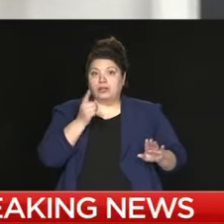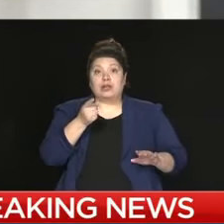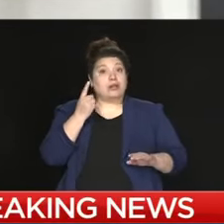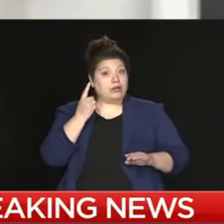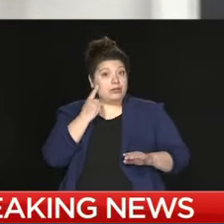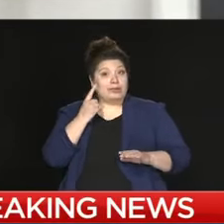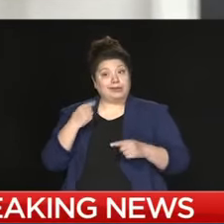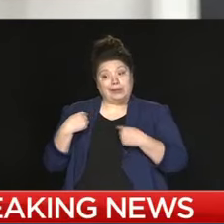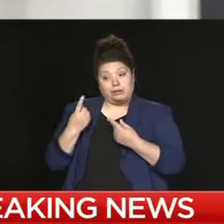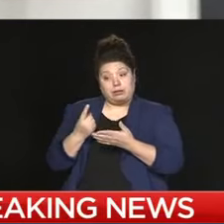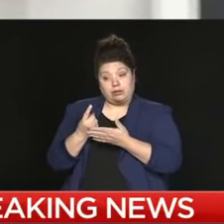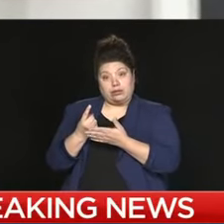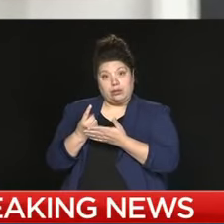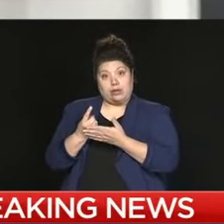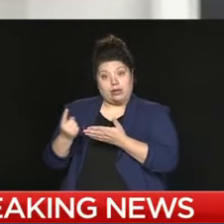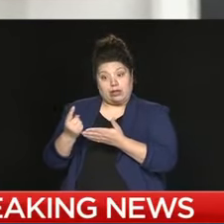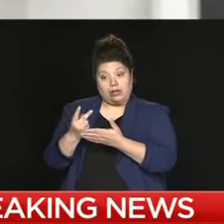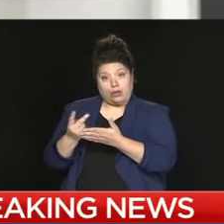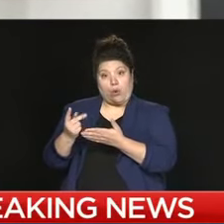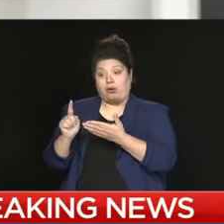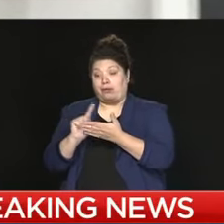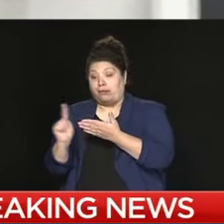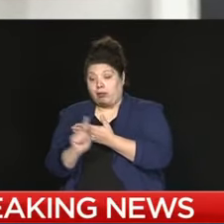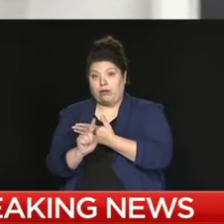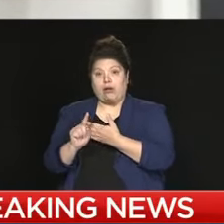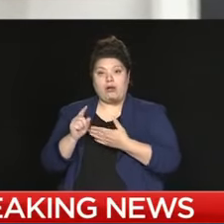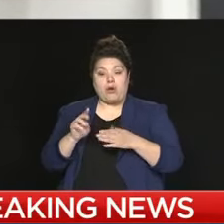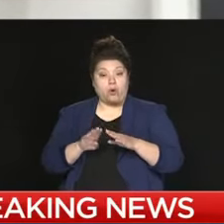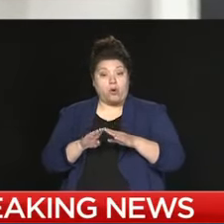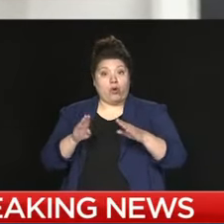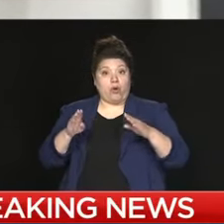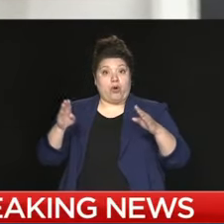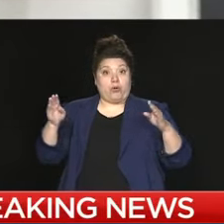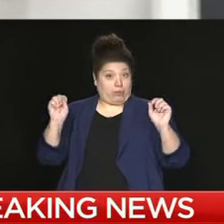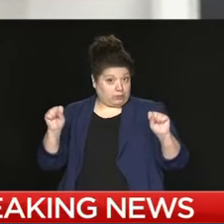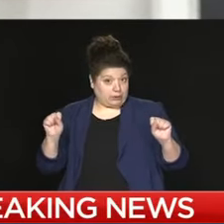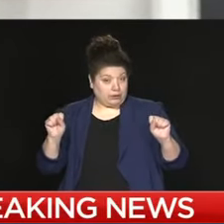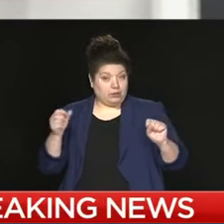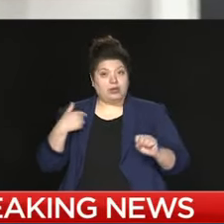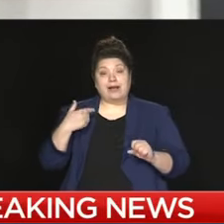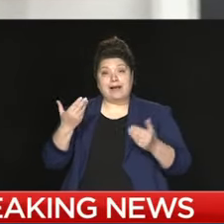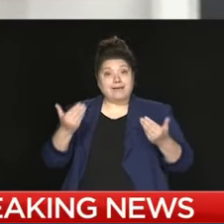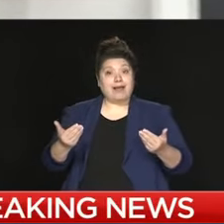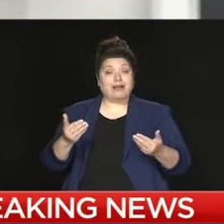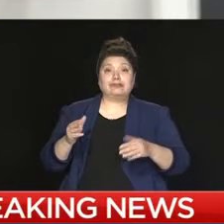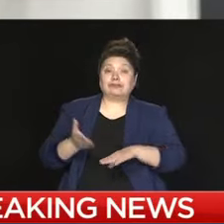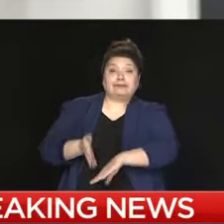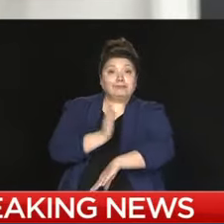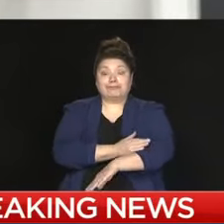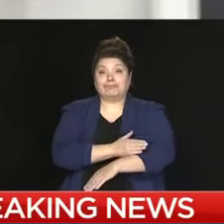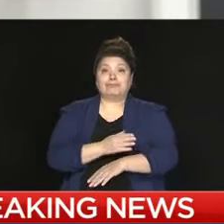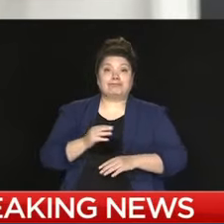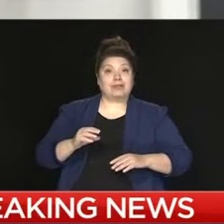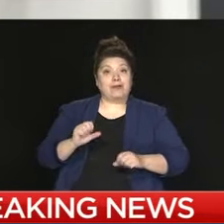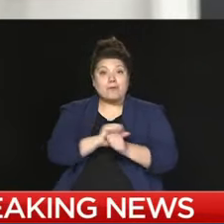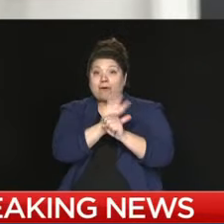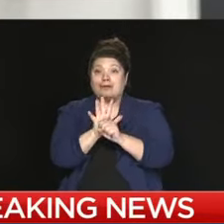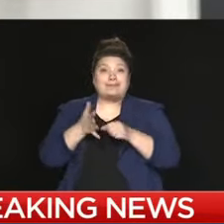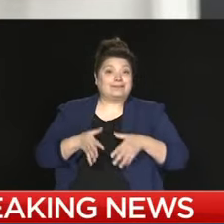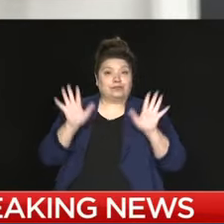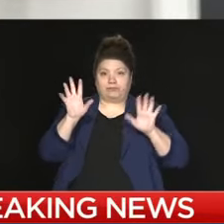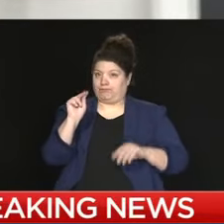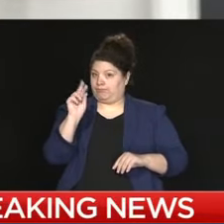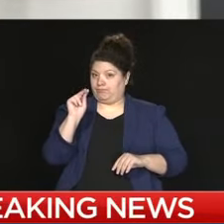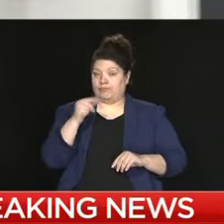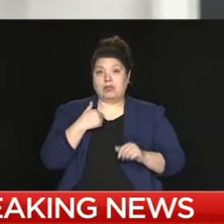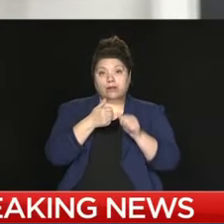talk about reopening, but you need to know we're not out of the woods. It's absolutely critical that everyone continues to